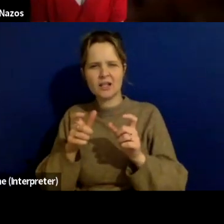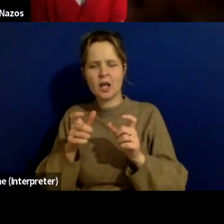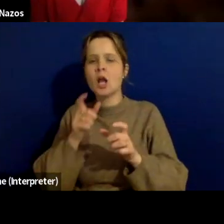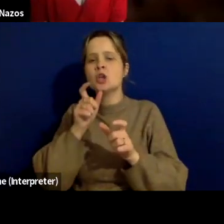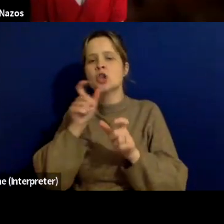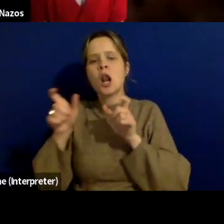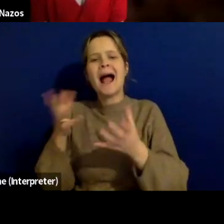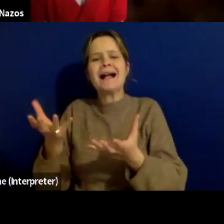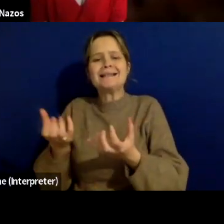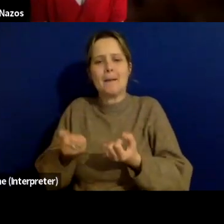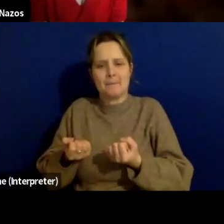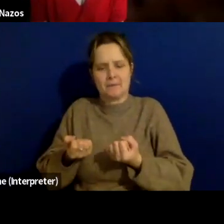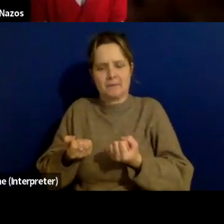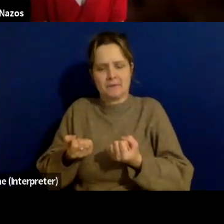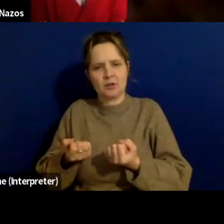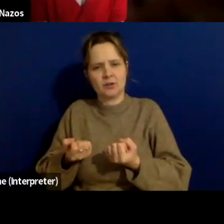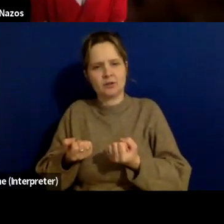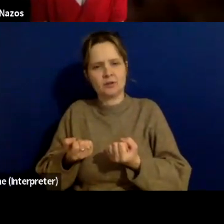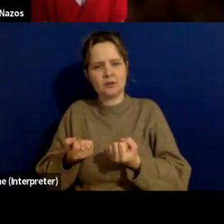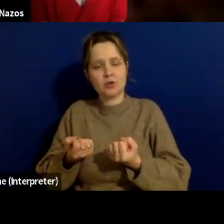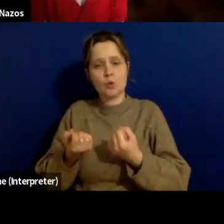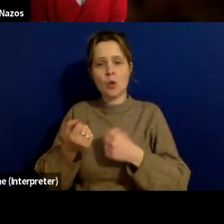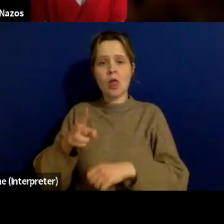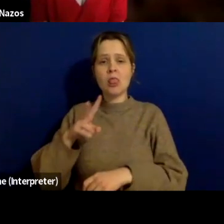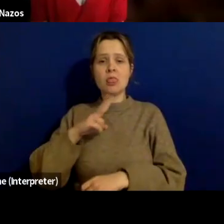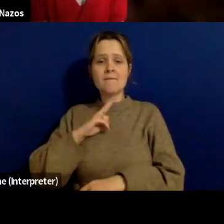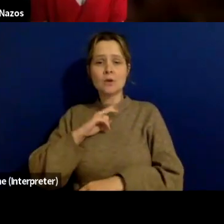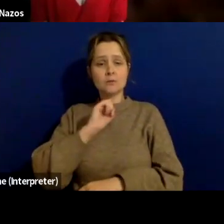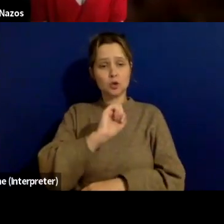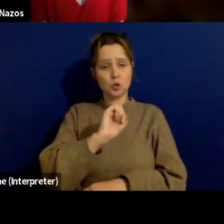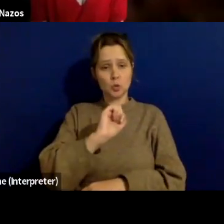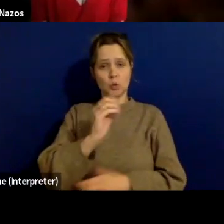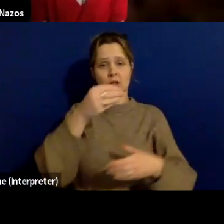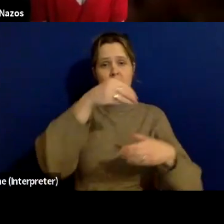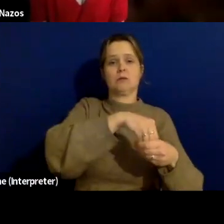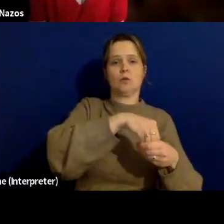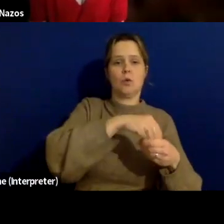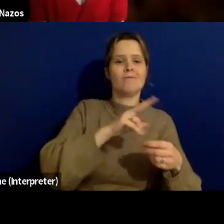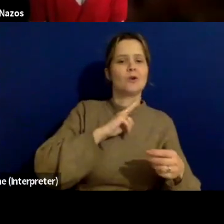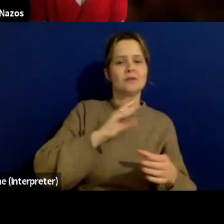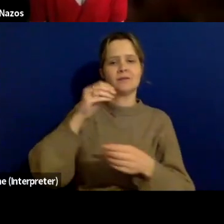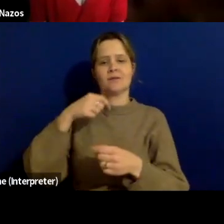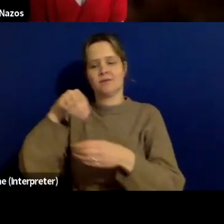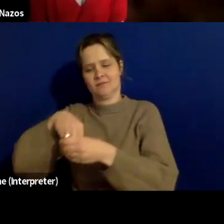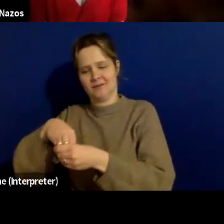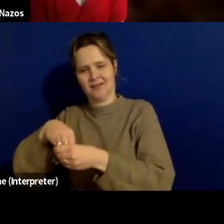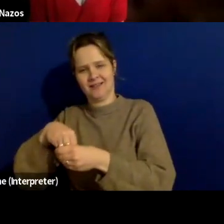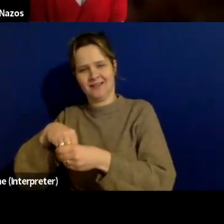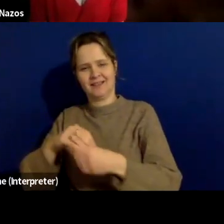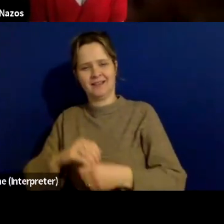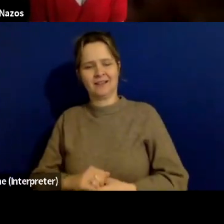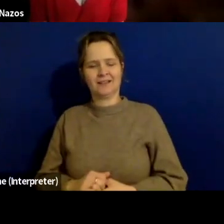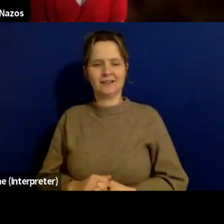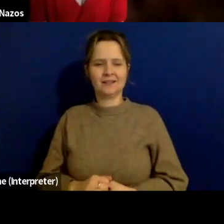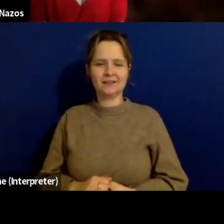acceptance, the one of the voice of the other inside her or his own voice. Because I understand